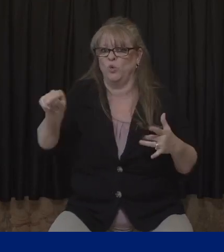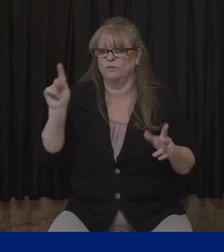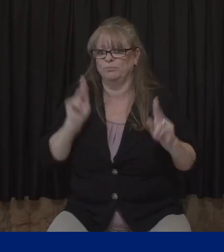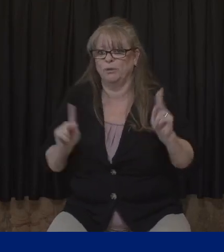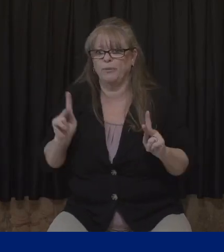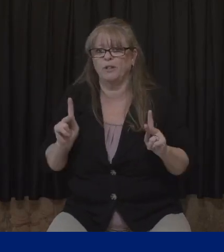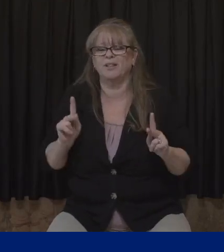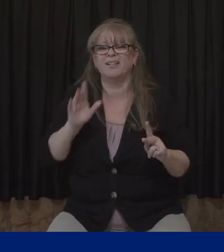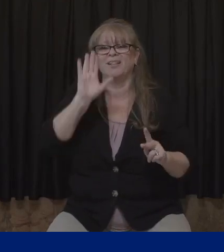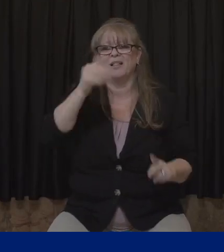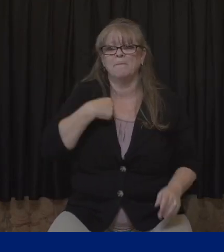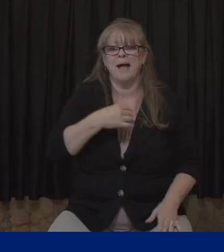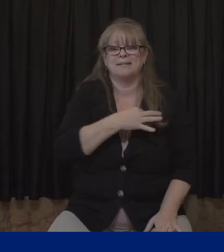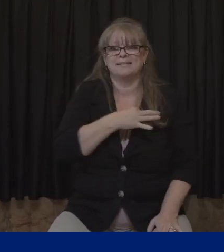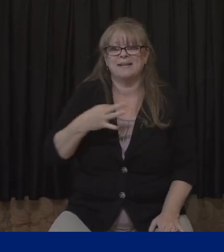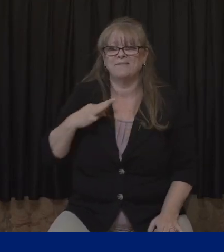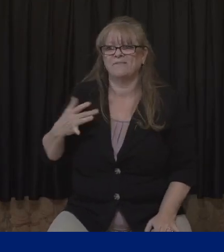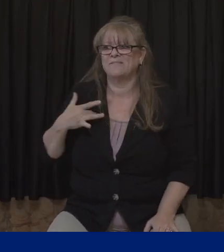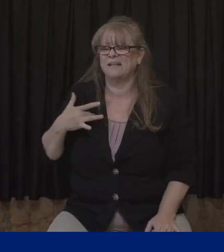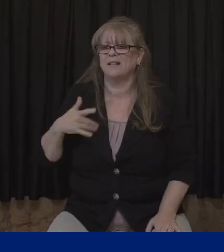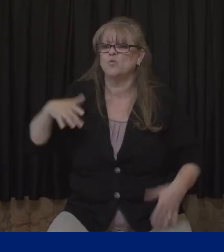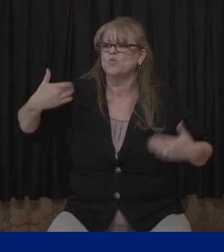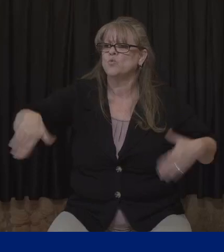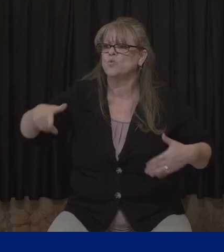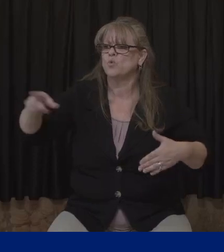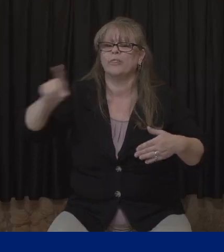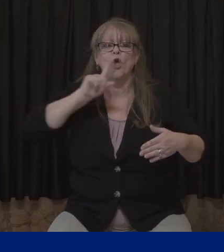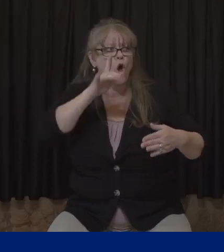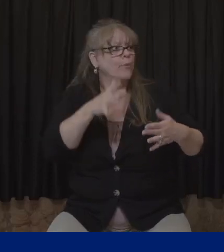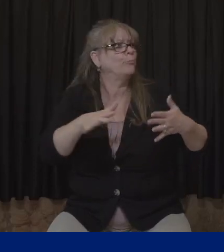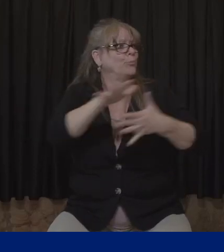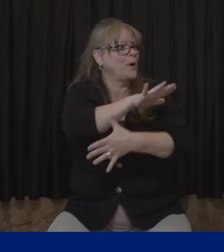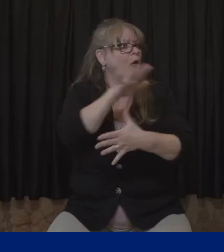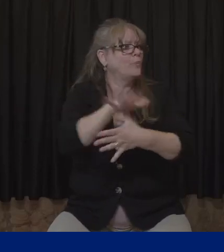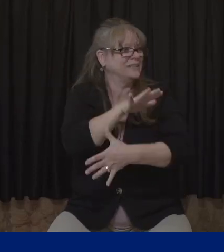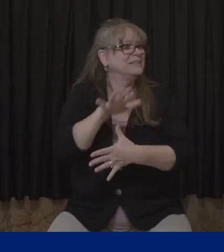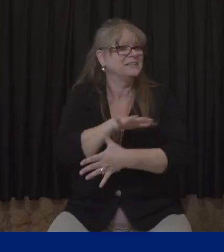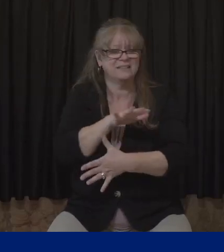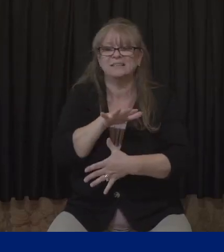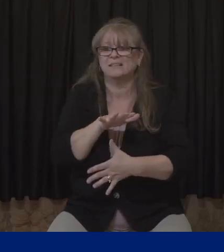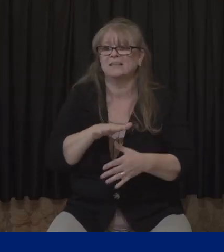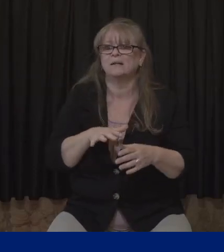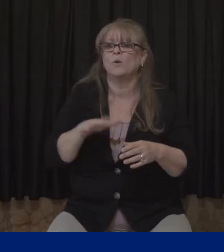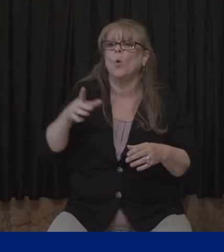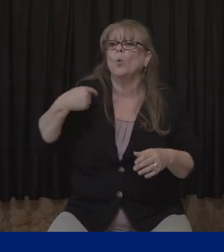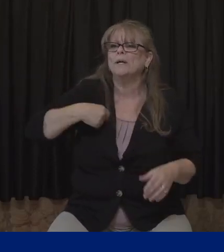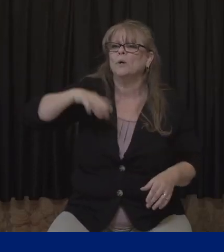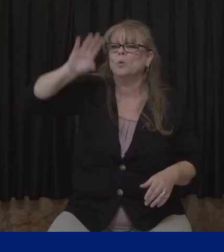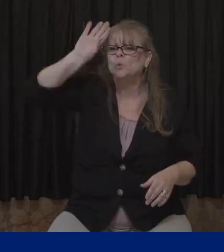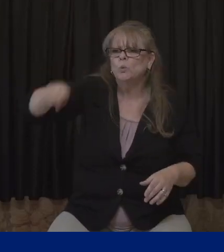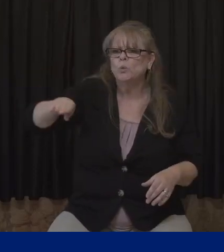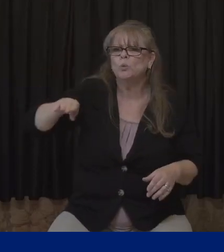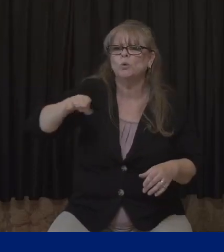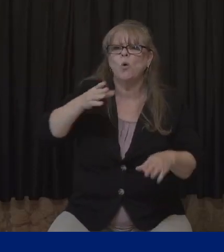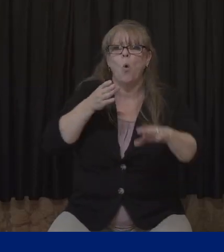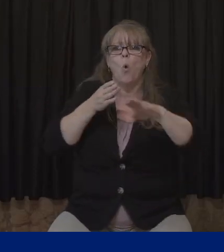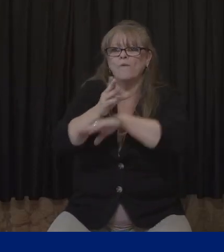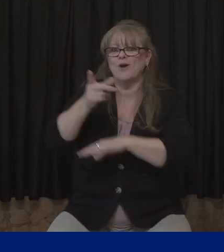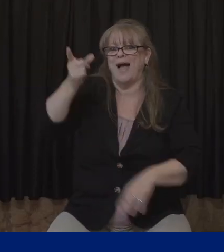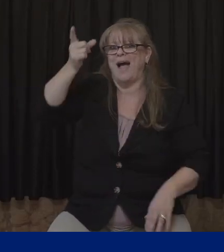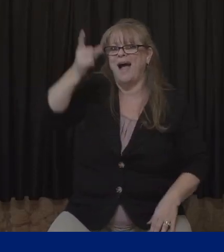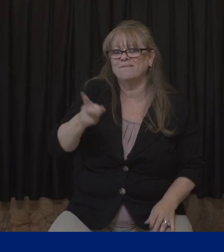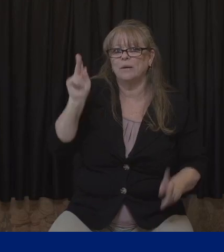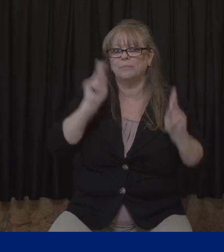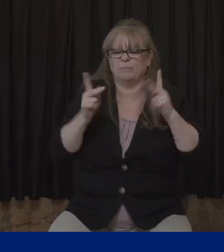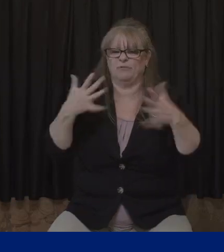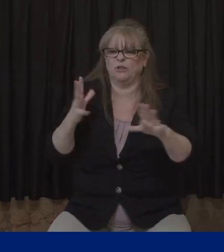COVID-19 day one. More than half of the deaths in our state are among residents of nursing home and senior care facilities. When this first started in